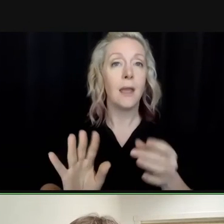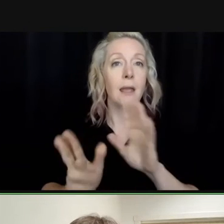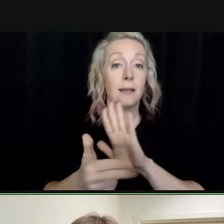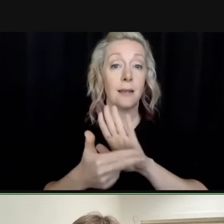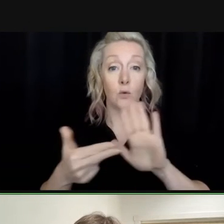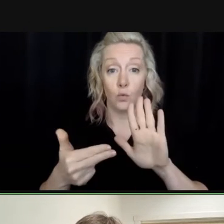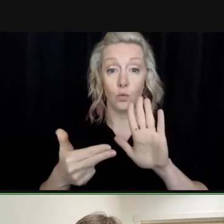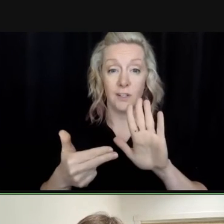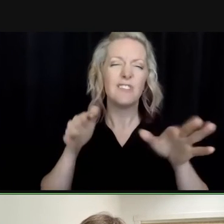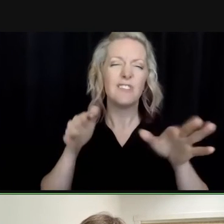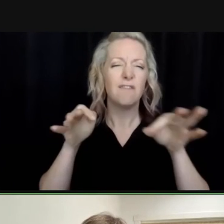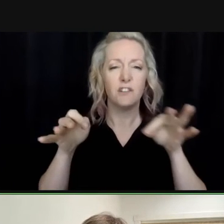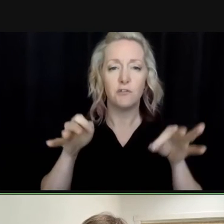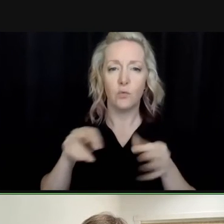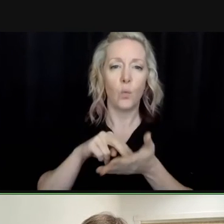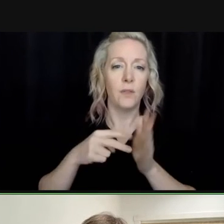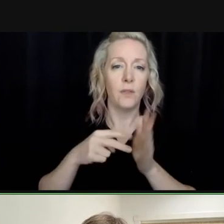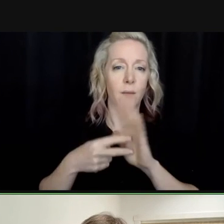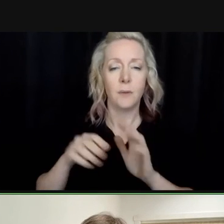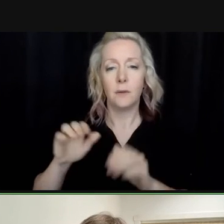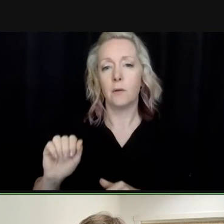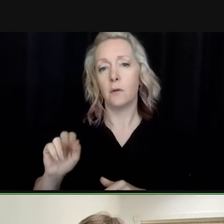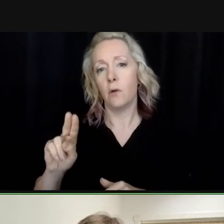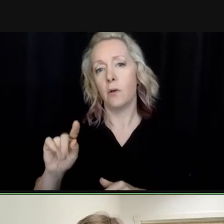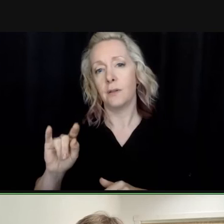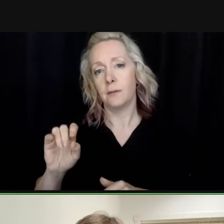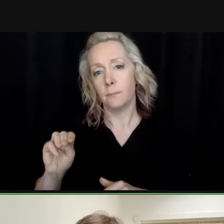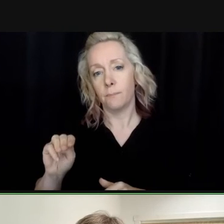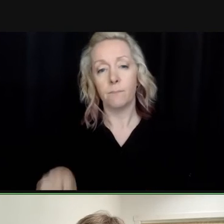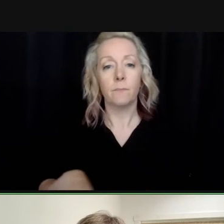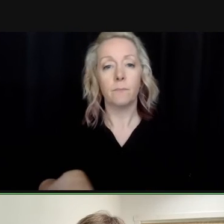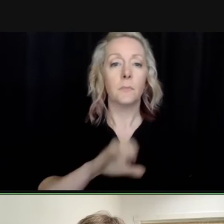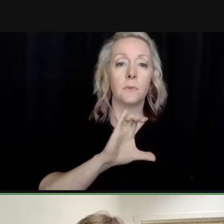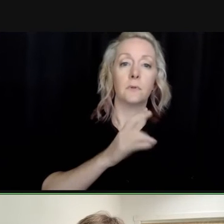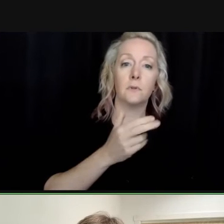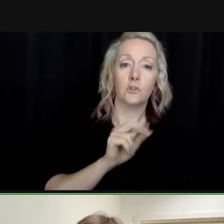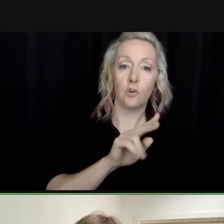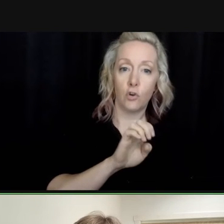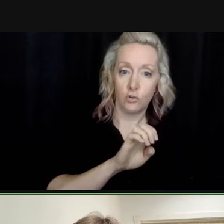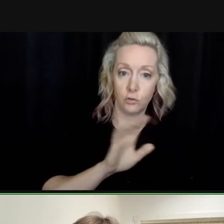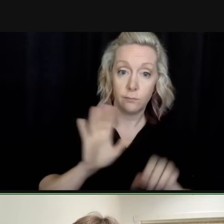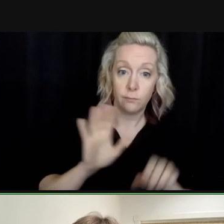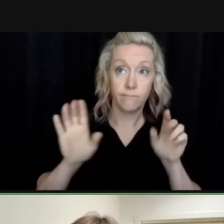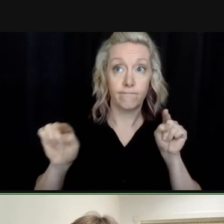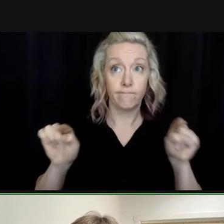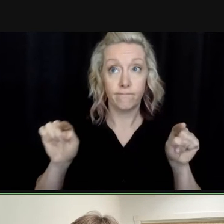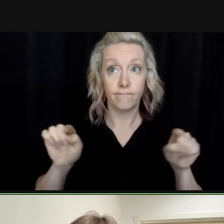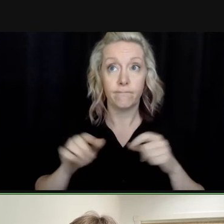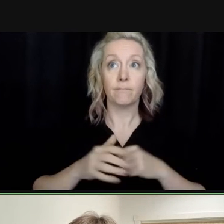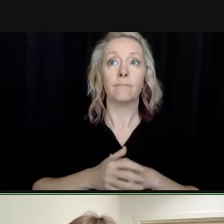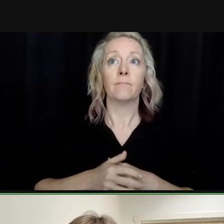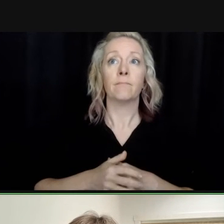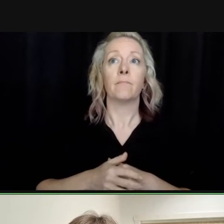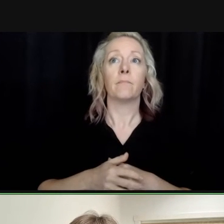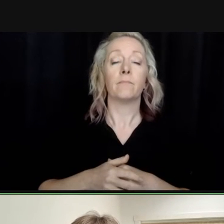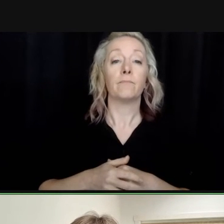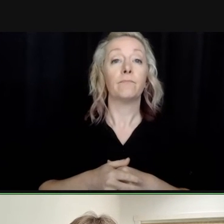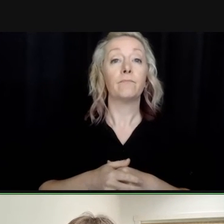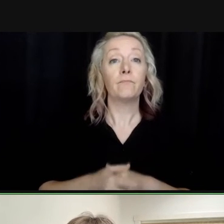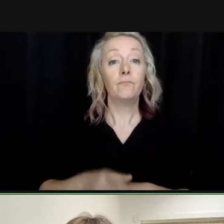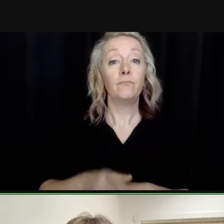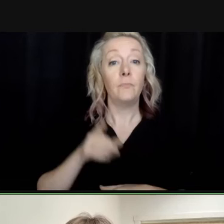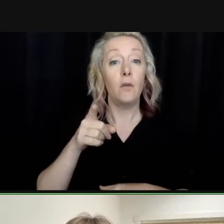diagnoses or the definitions of each, both autism and charge. So on this slide, just the autism spectrum disorder. This is from